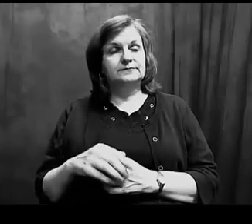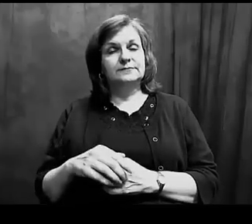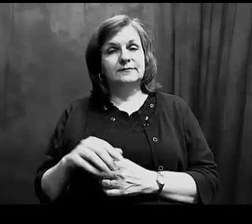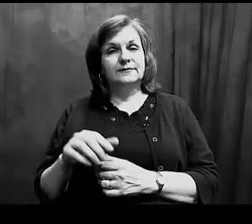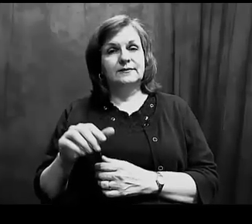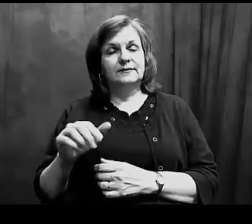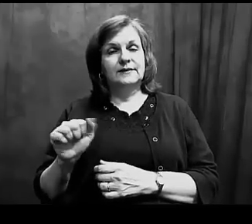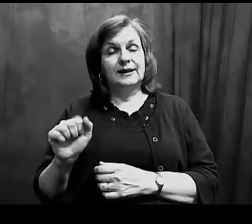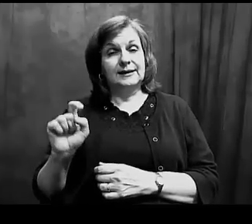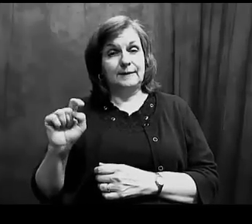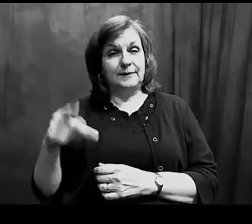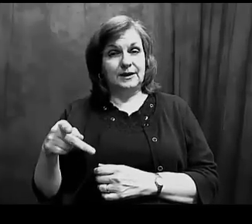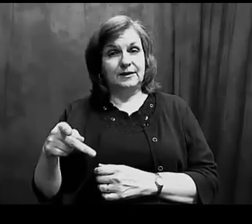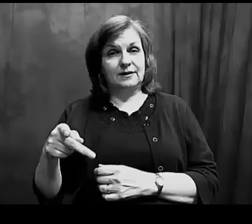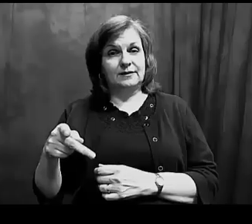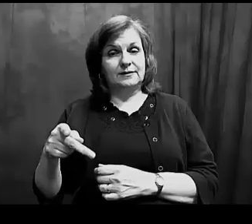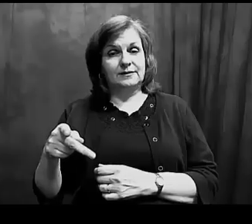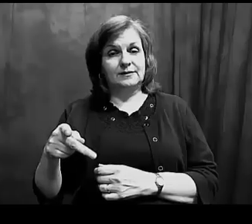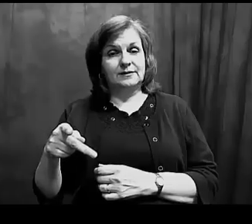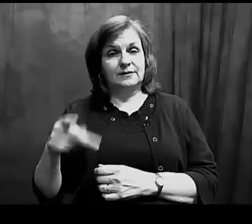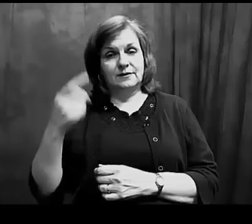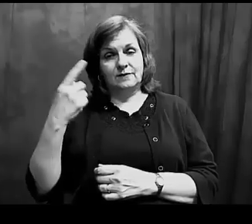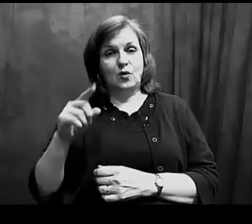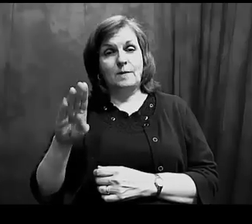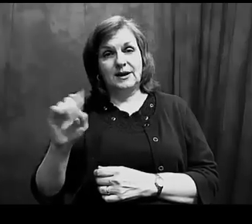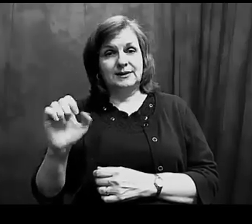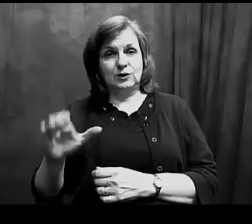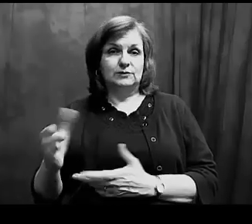or primary source of ATP